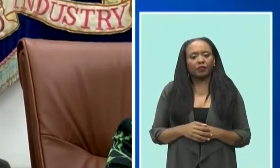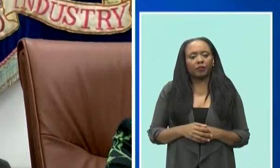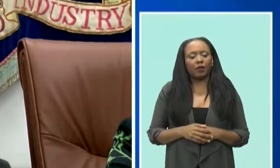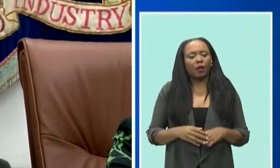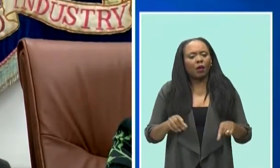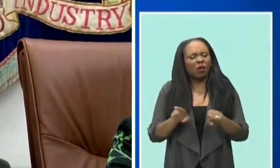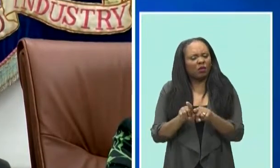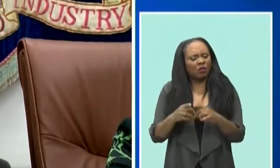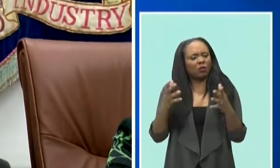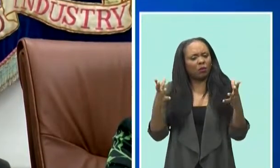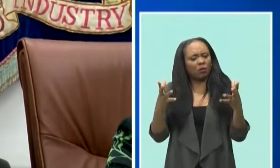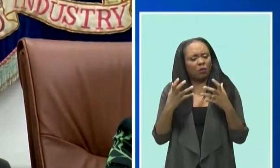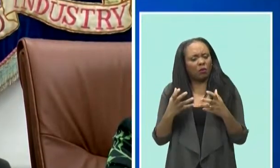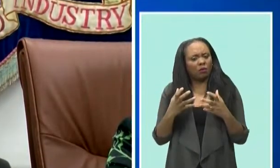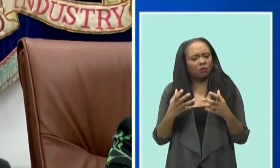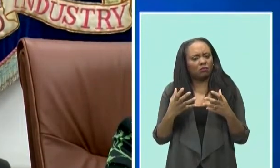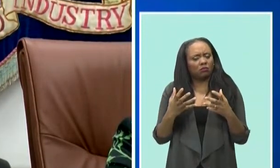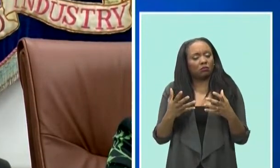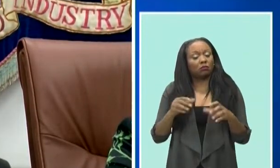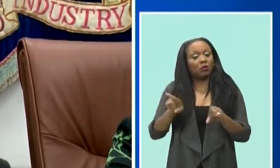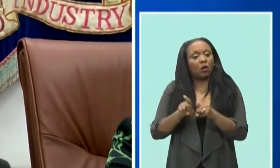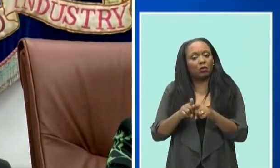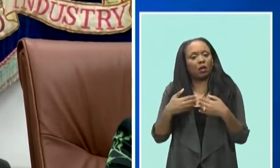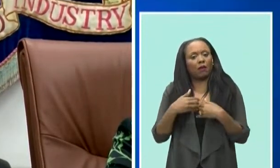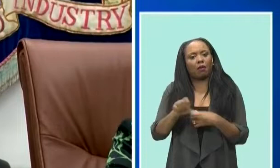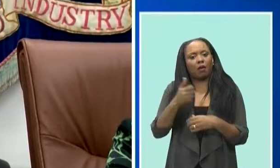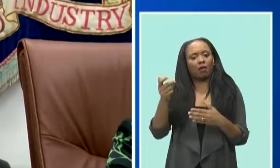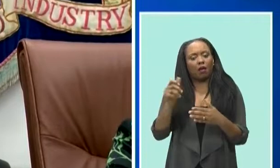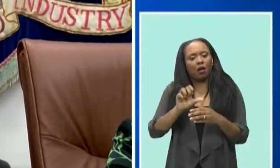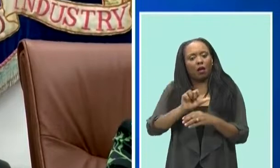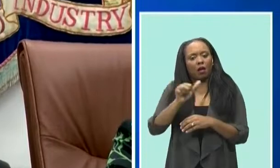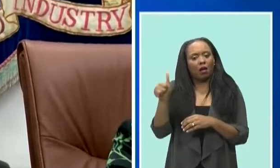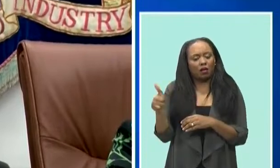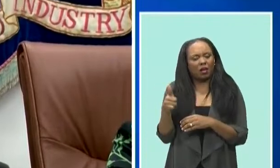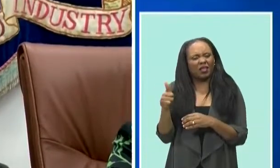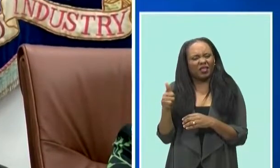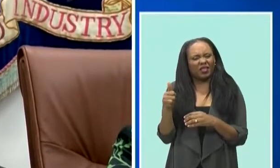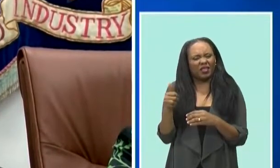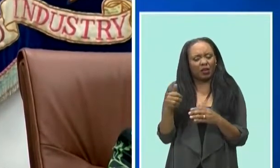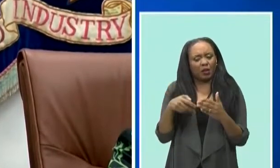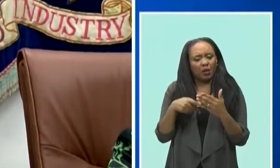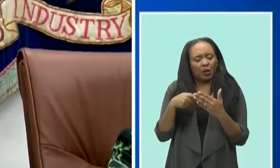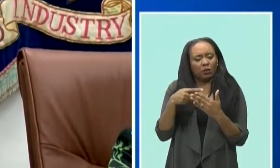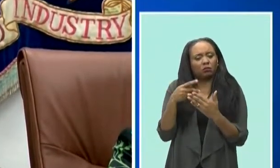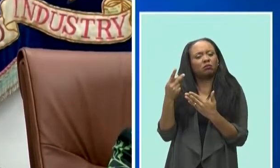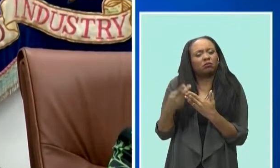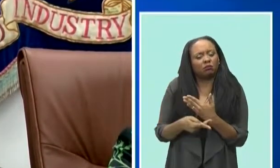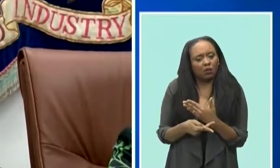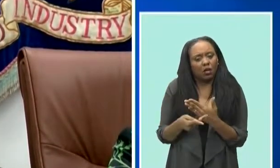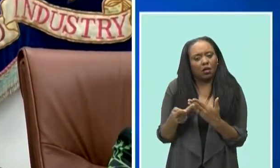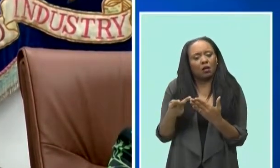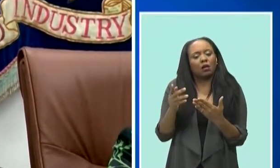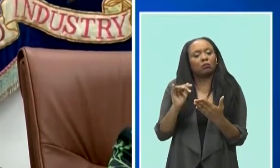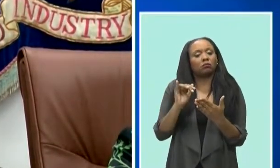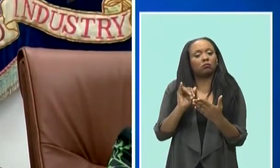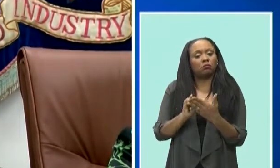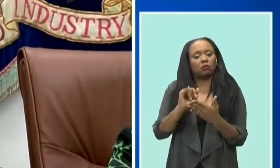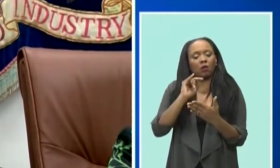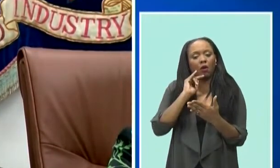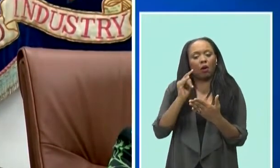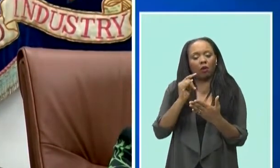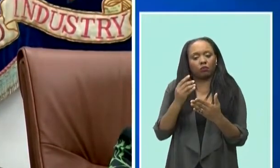to strengthen fiscal transparency and accountability. And also more recently, the government has introduced a system